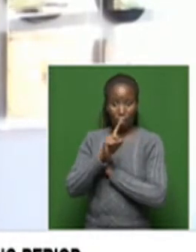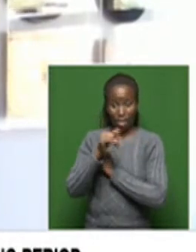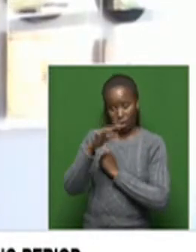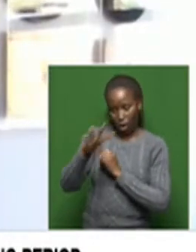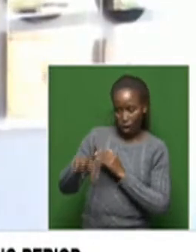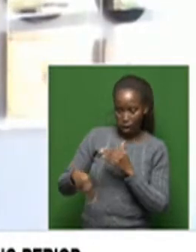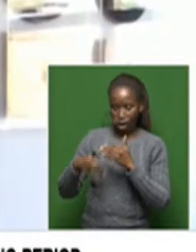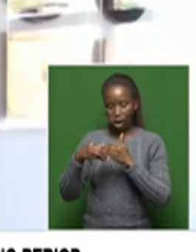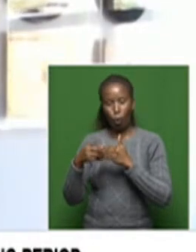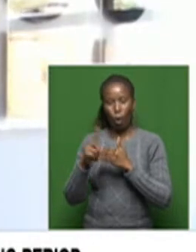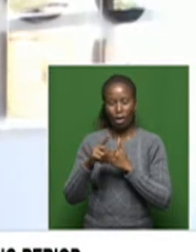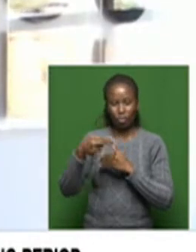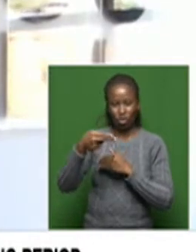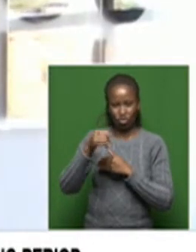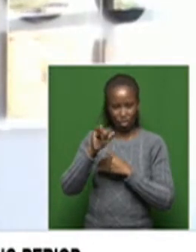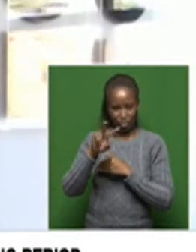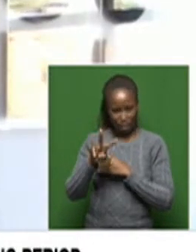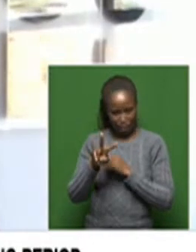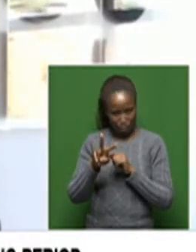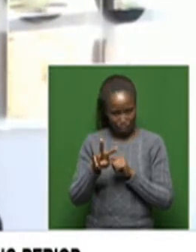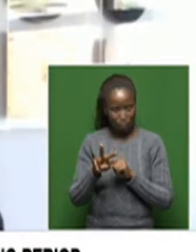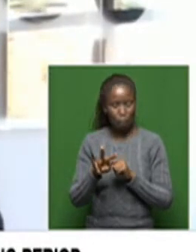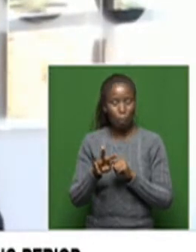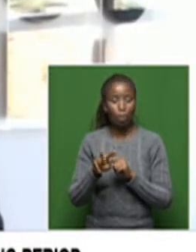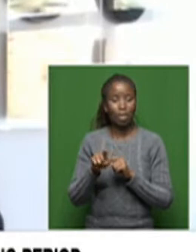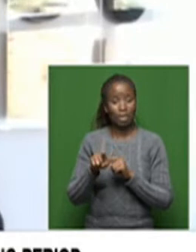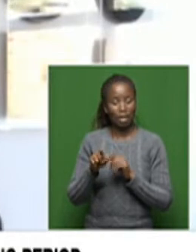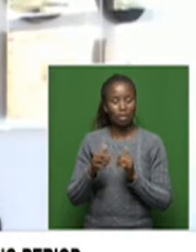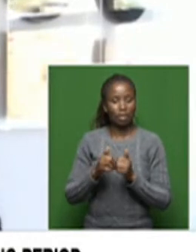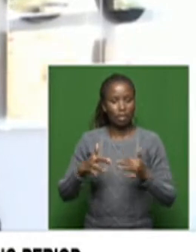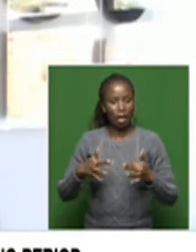studies, both sites were stopped early because